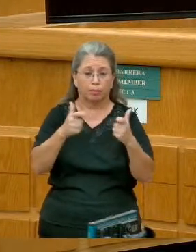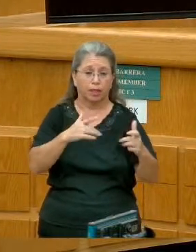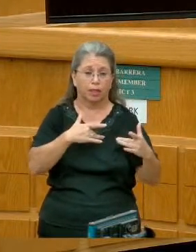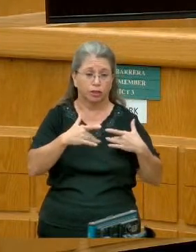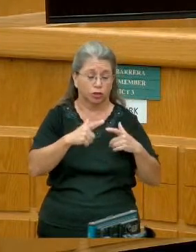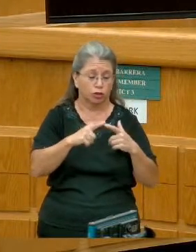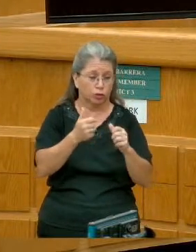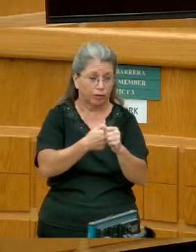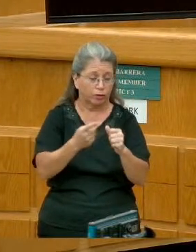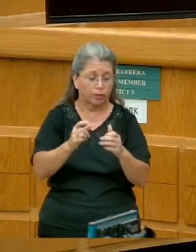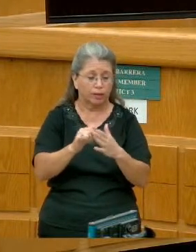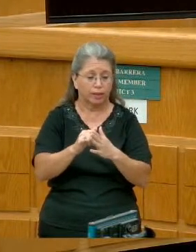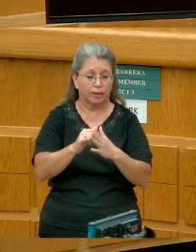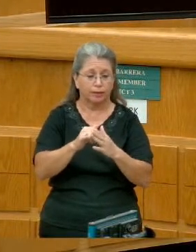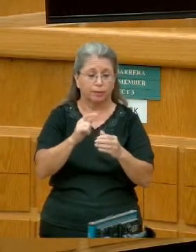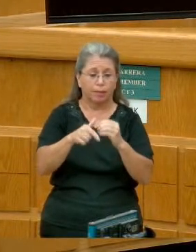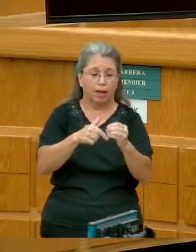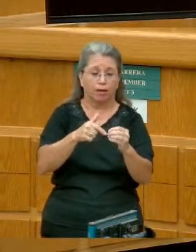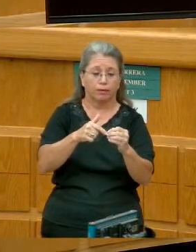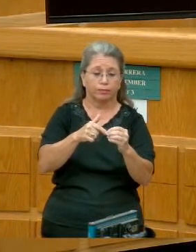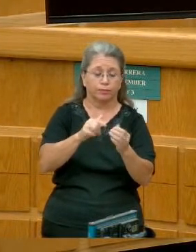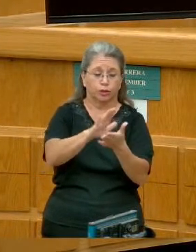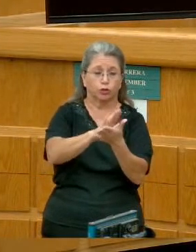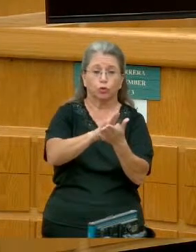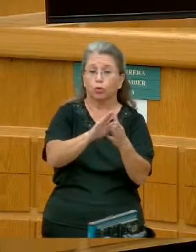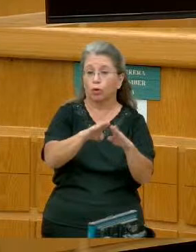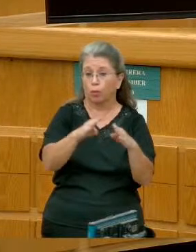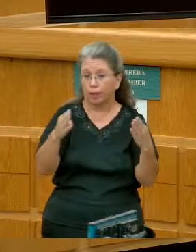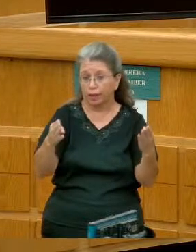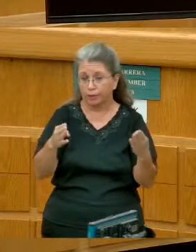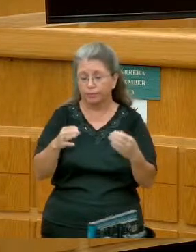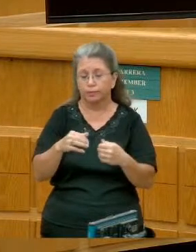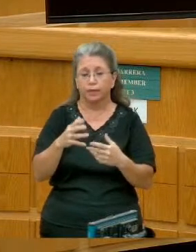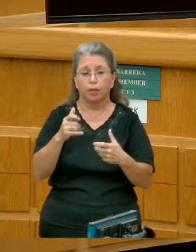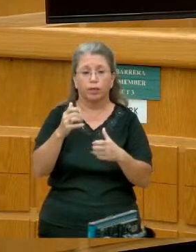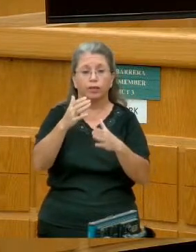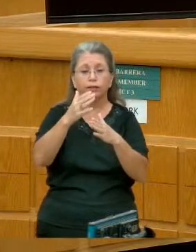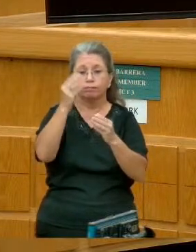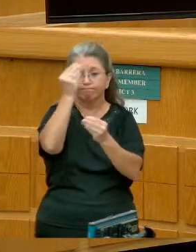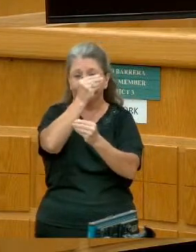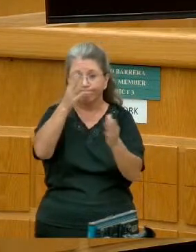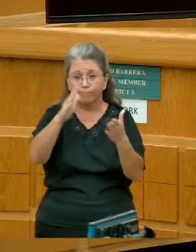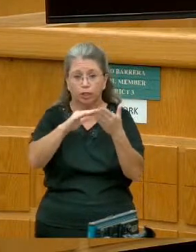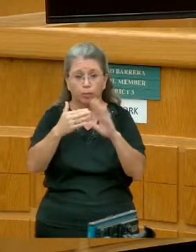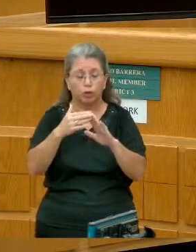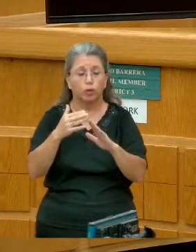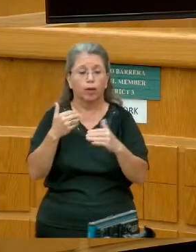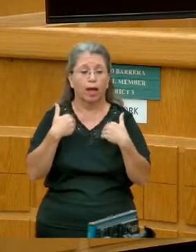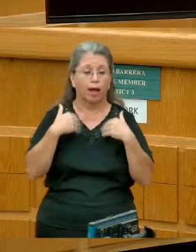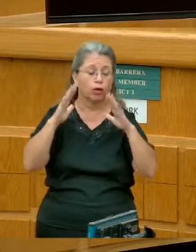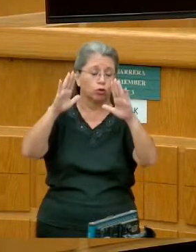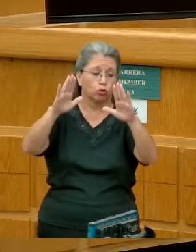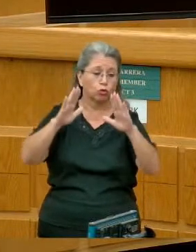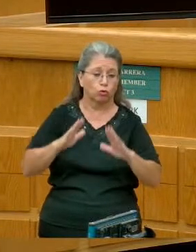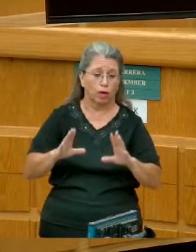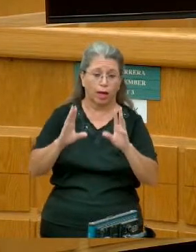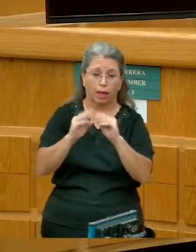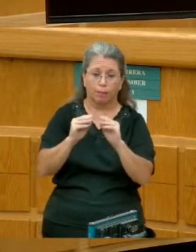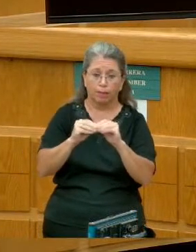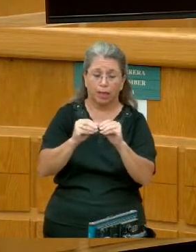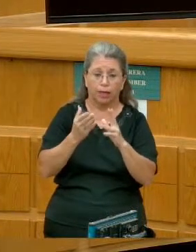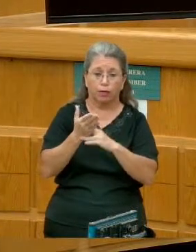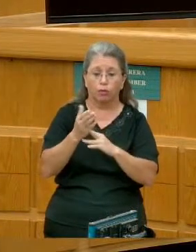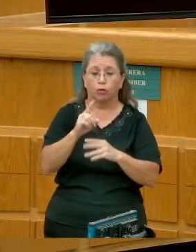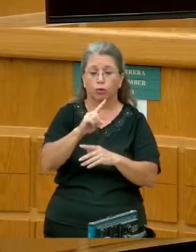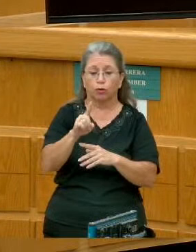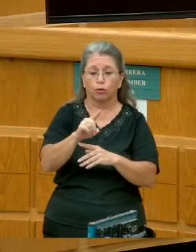of school opening. And I just wanted to share with the community that we had a great meeting via